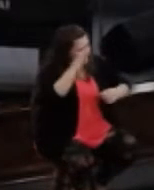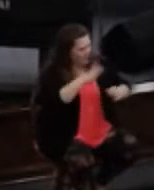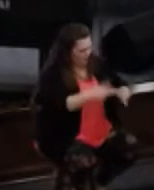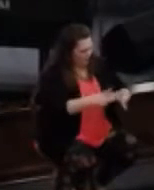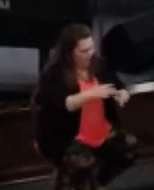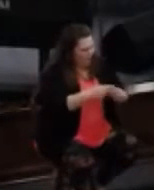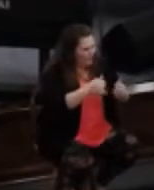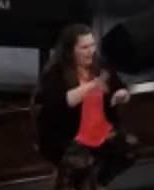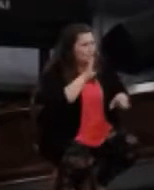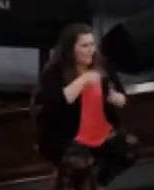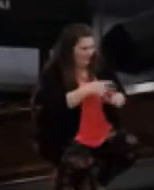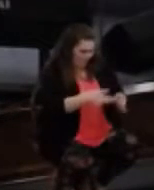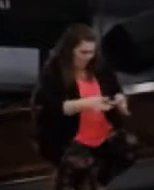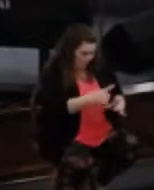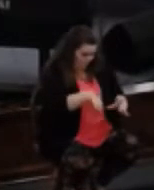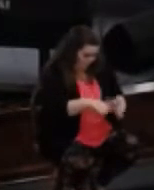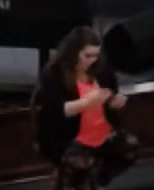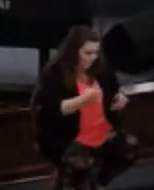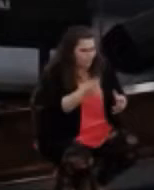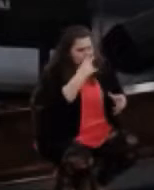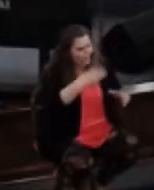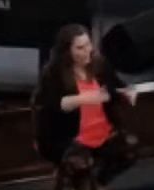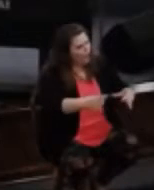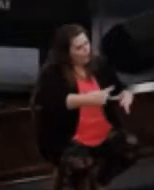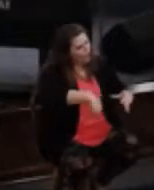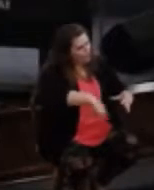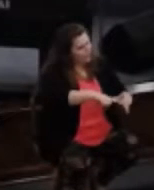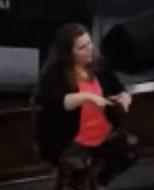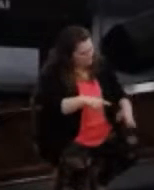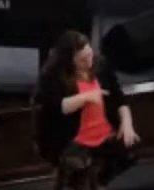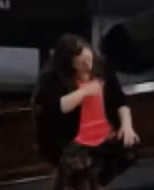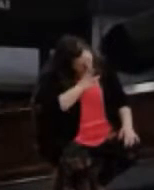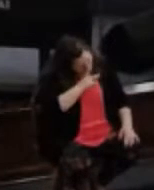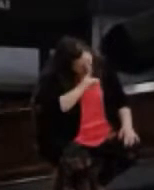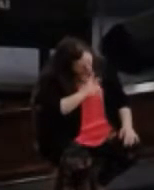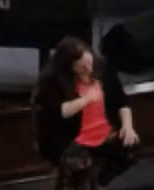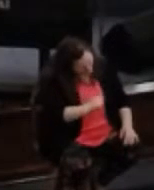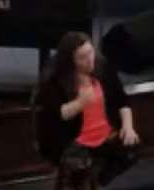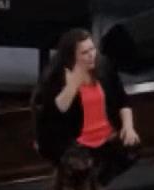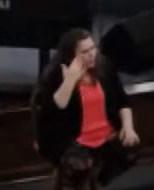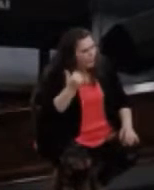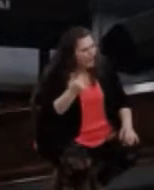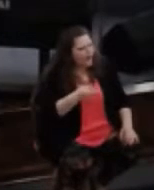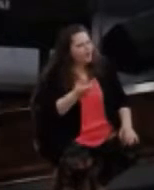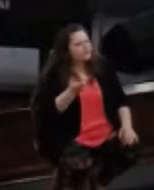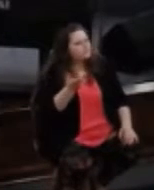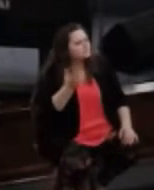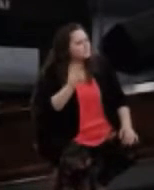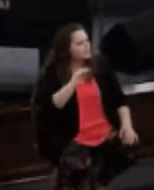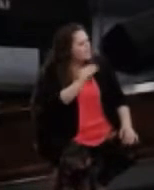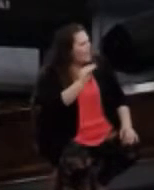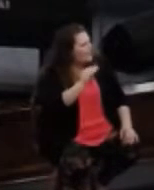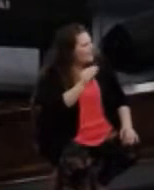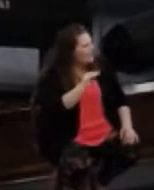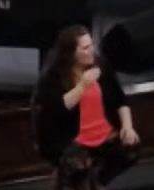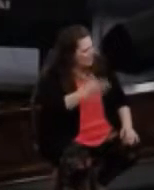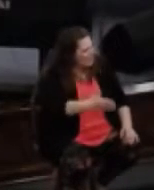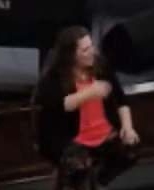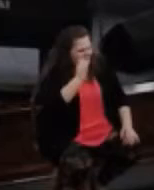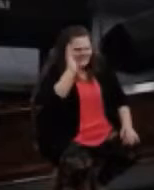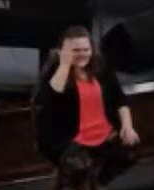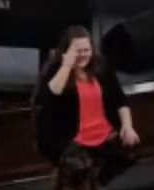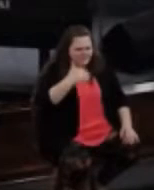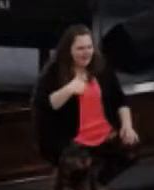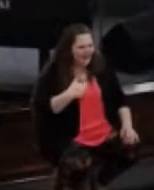But anyways, he said he saw this hole in the ground, and it fascinated him because it was unattended. And it didn't seem to have